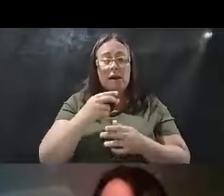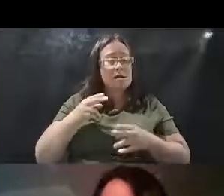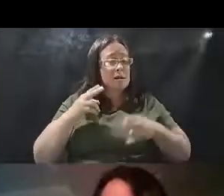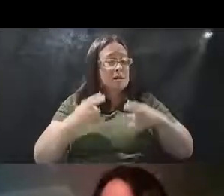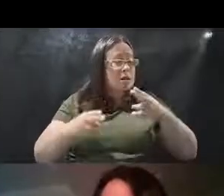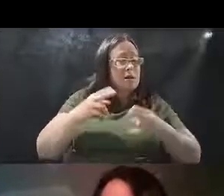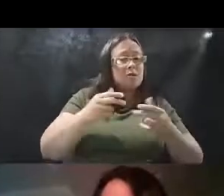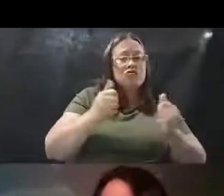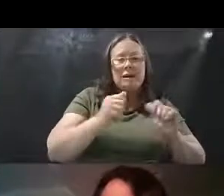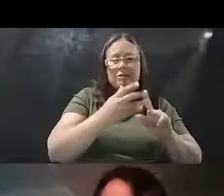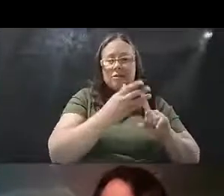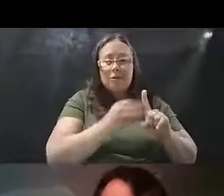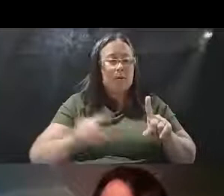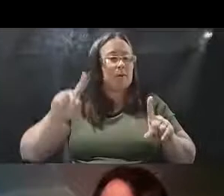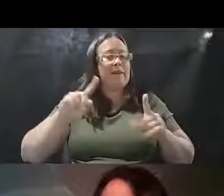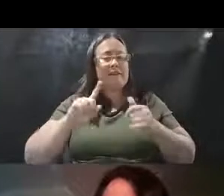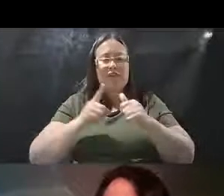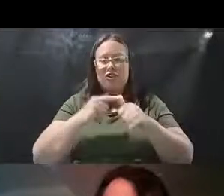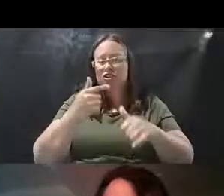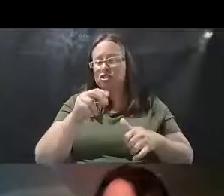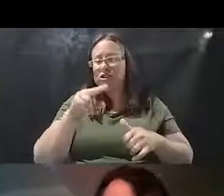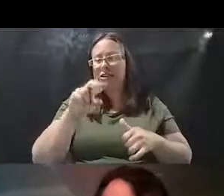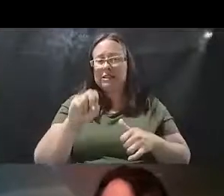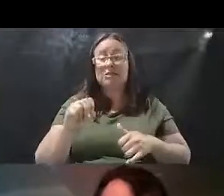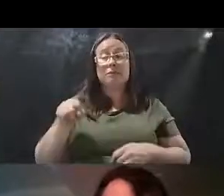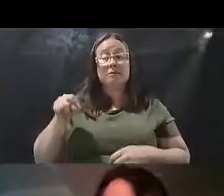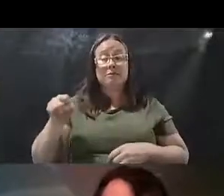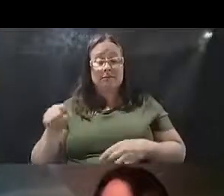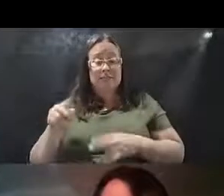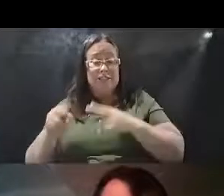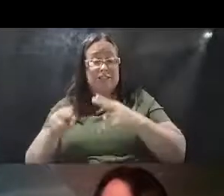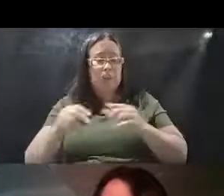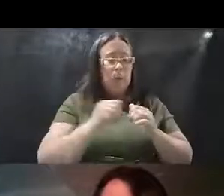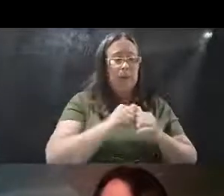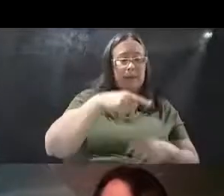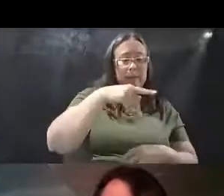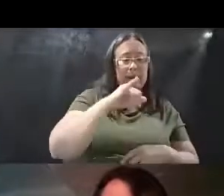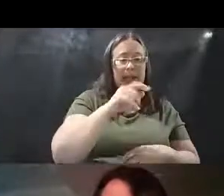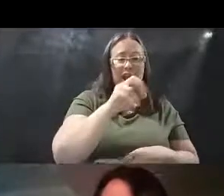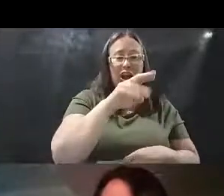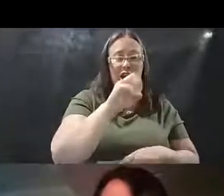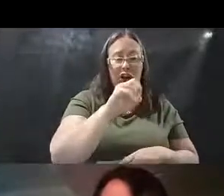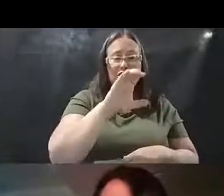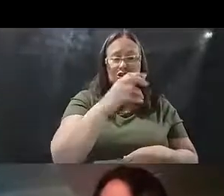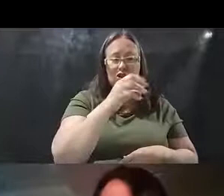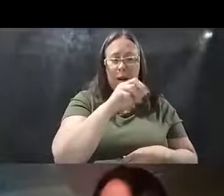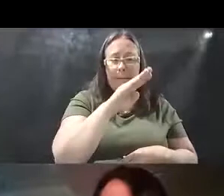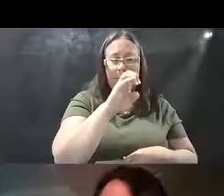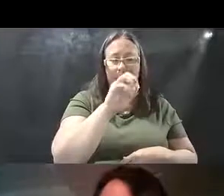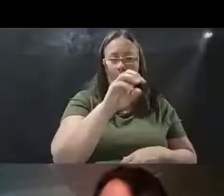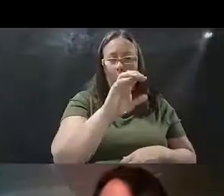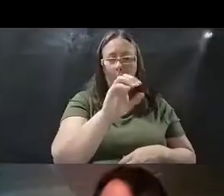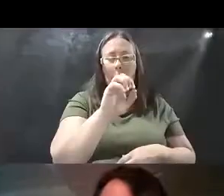gene. So Bert's lab was in a race with Pierre Chambon's group in France